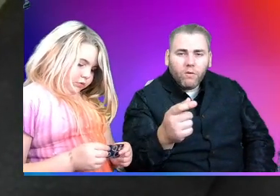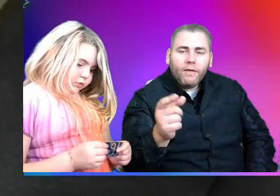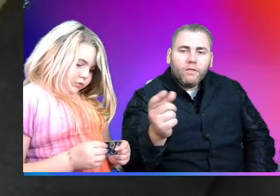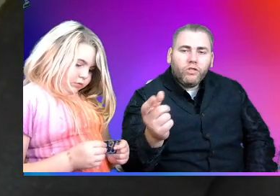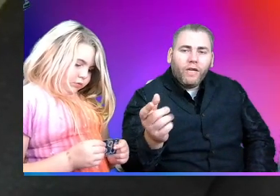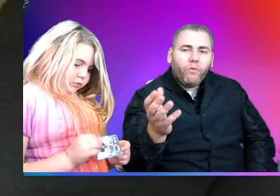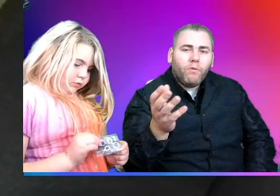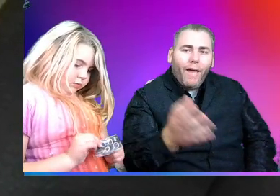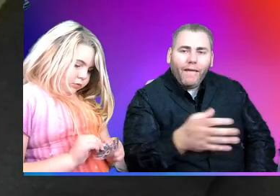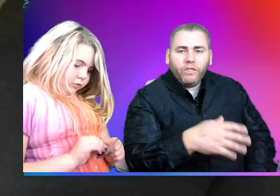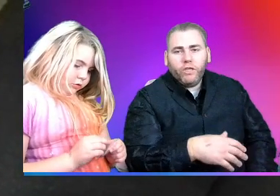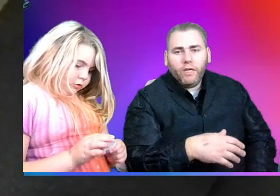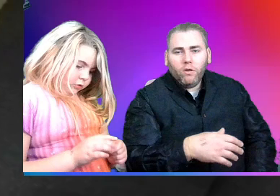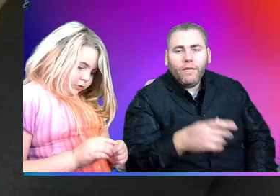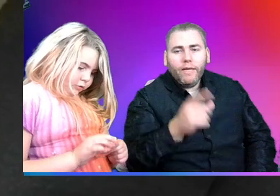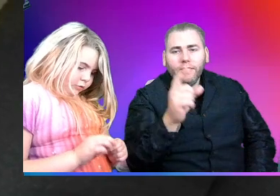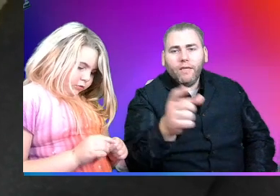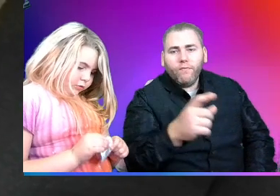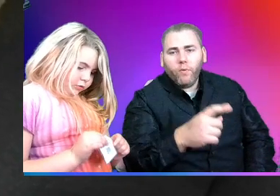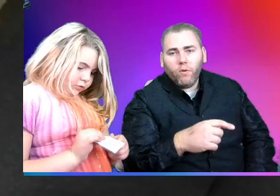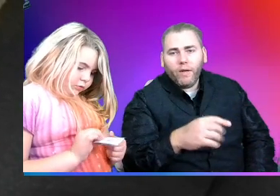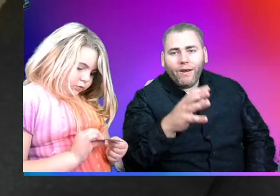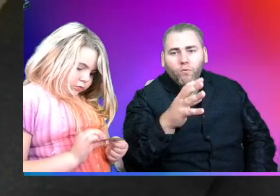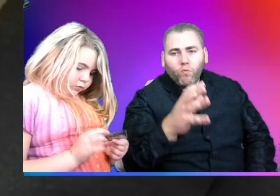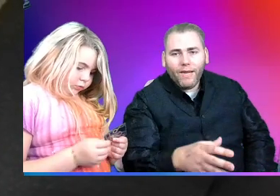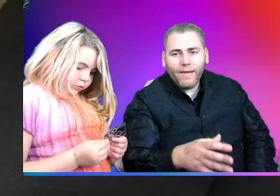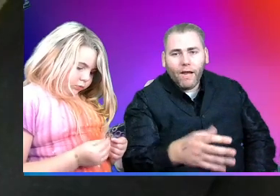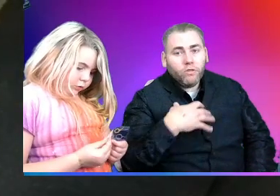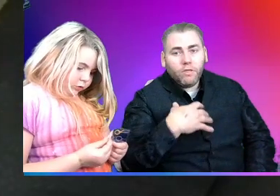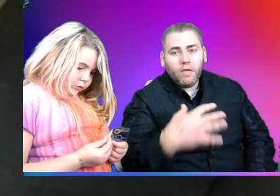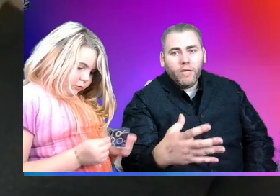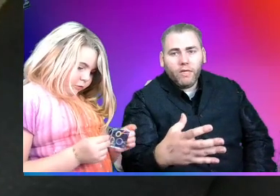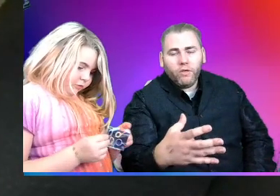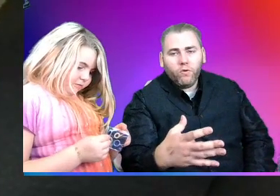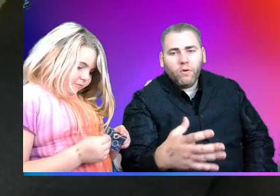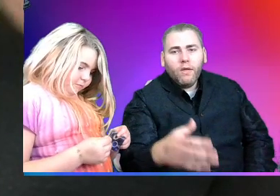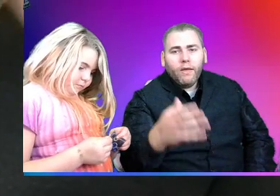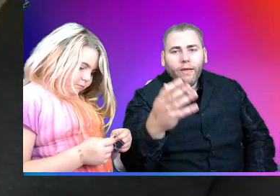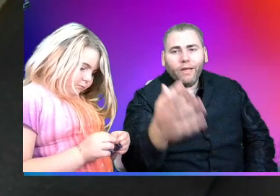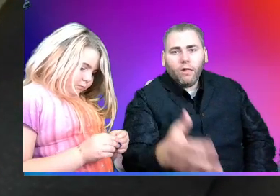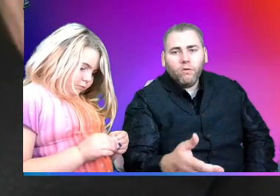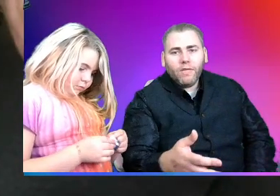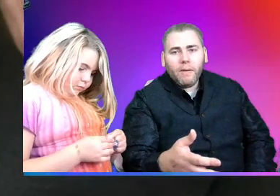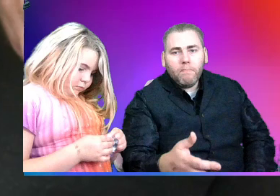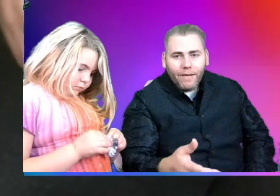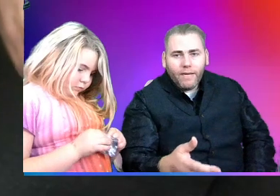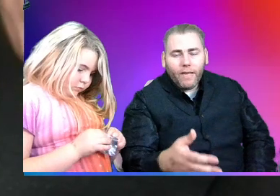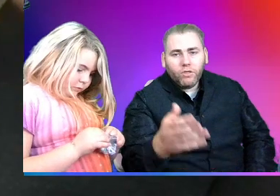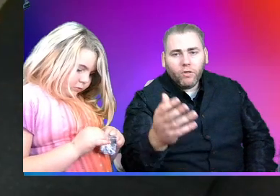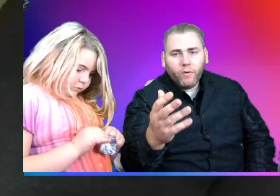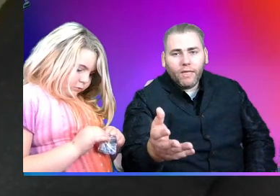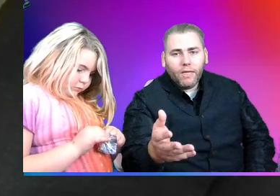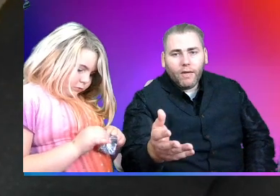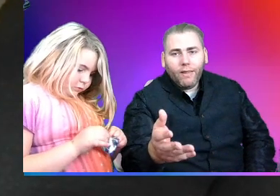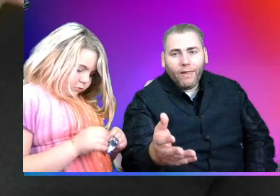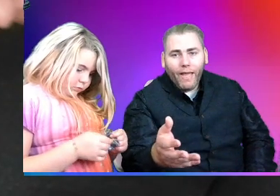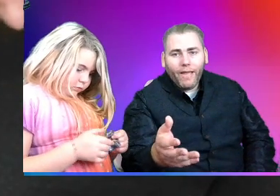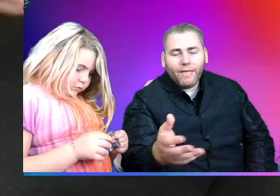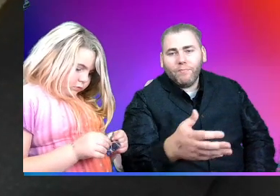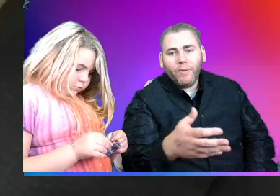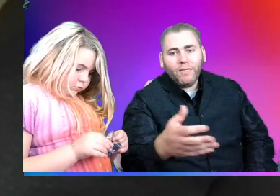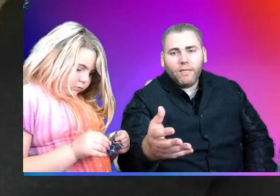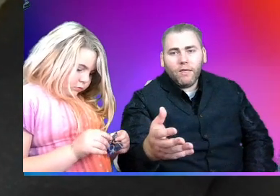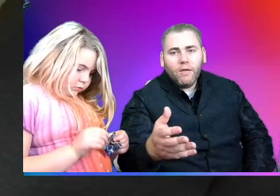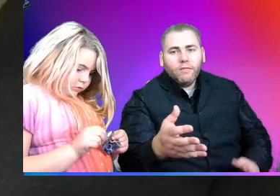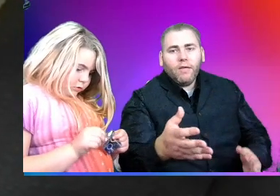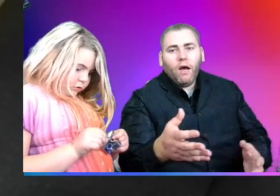also check out the magic channel. There's a giveaway going on right now, just like we do, and it closes on Monday. So you want to get on that. It's